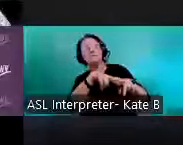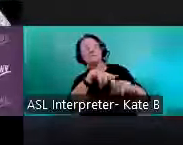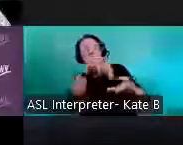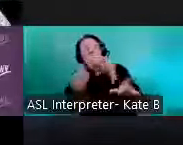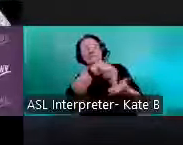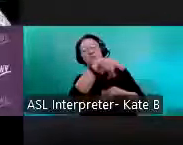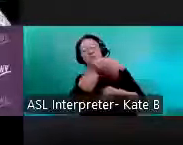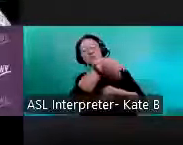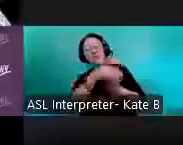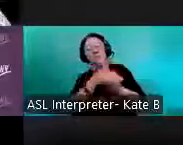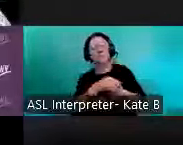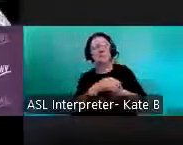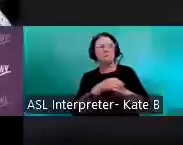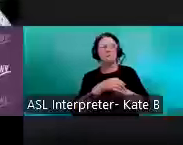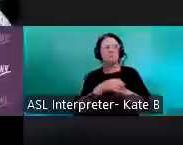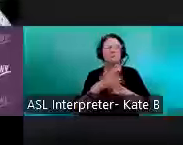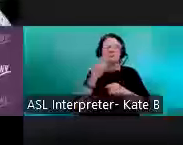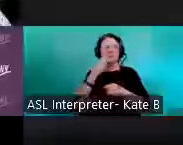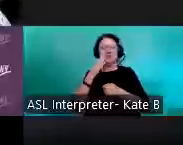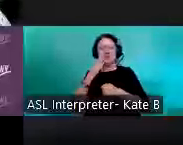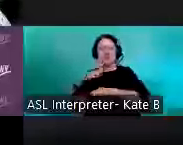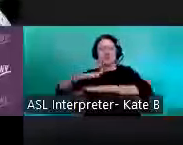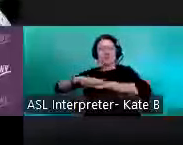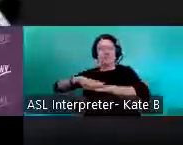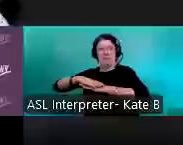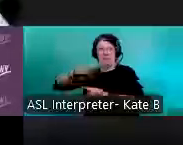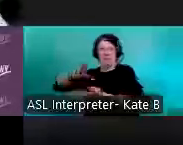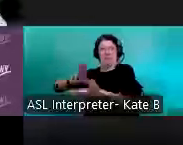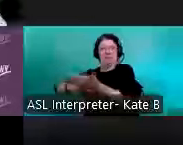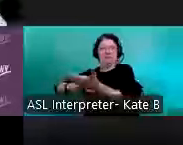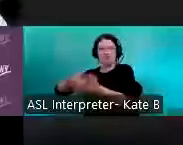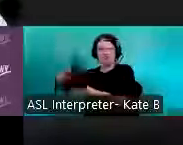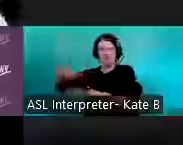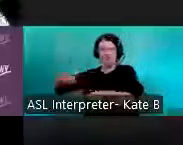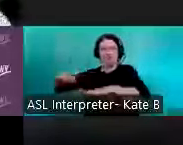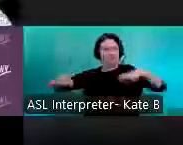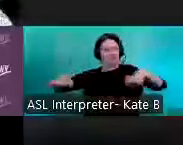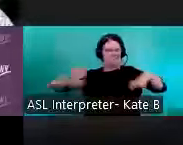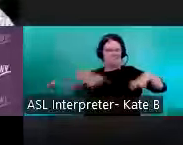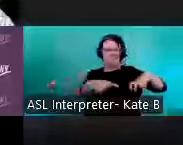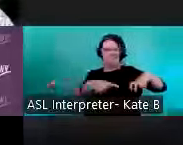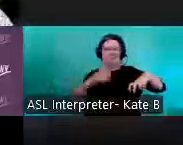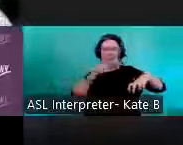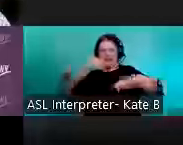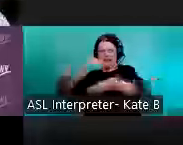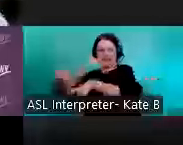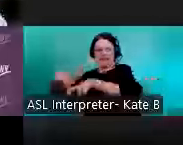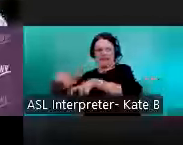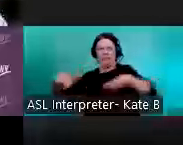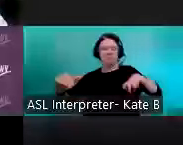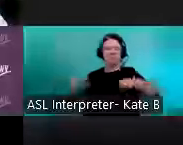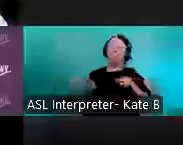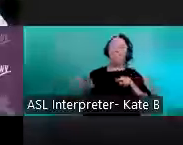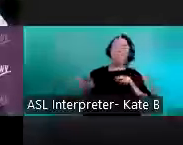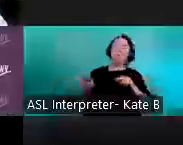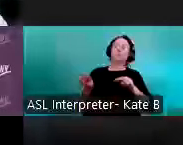place 3 to 8 feet away from the registration or the check-in table. And really you're there to monitor what's going on,